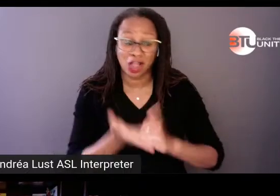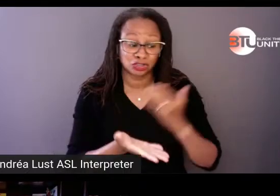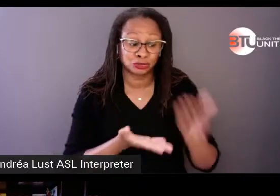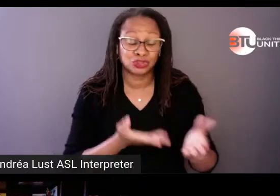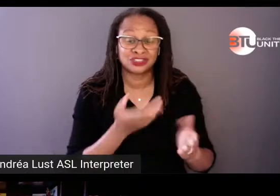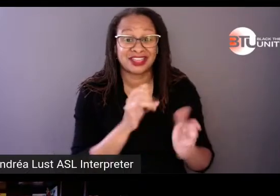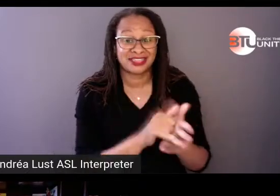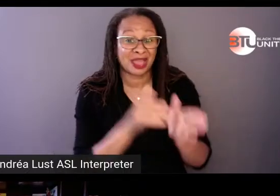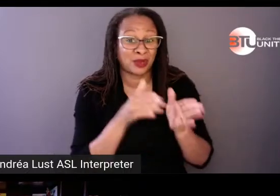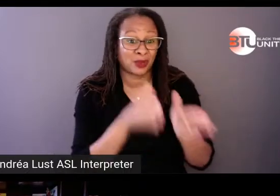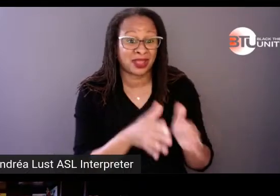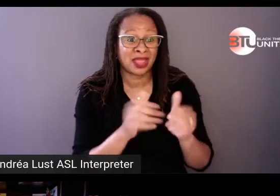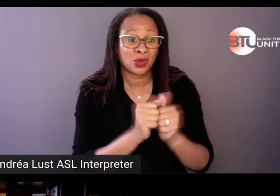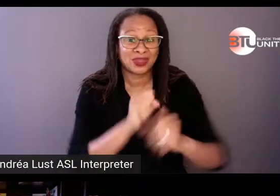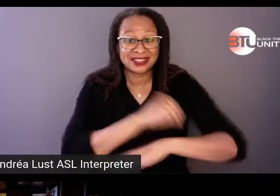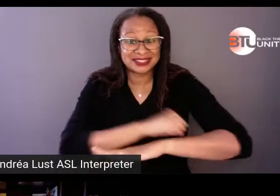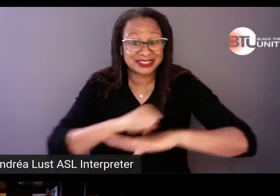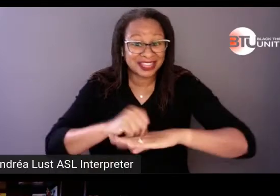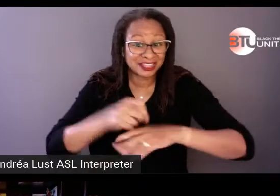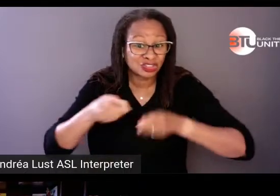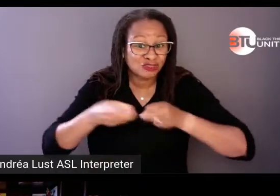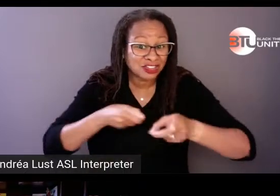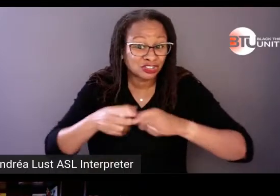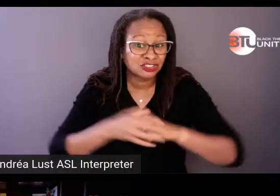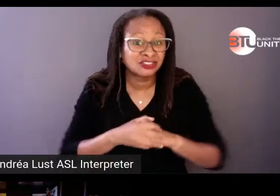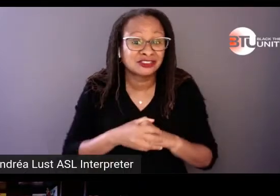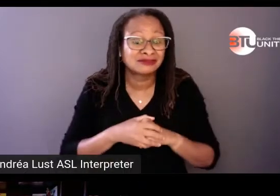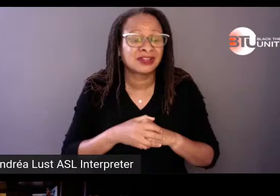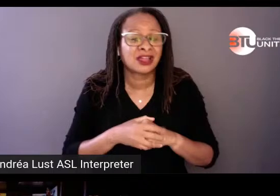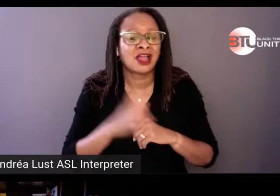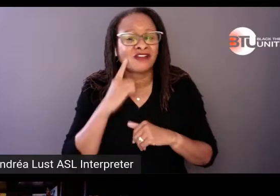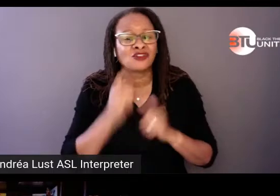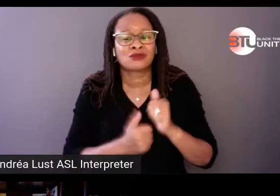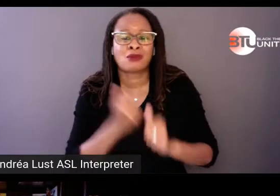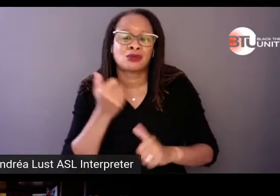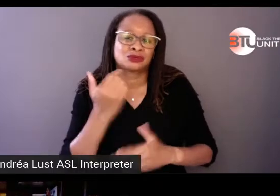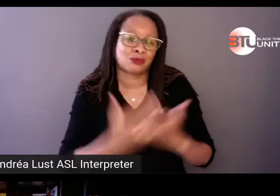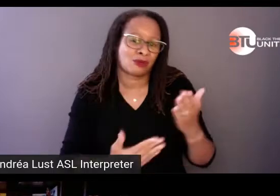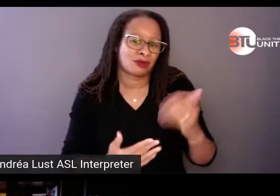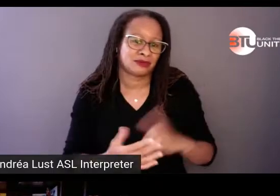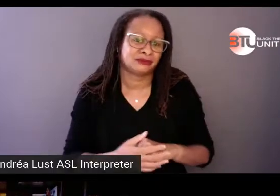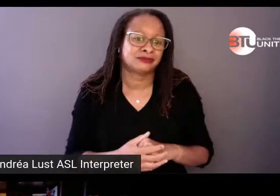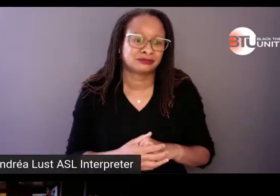kind of, like with stage direction, for the most part,